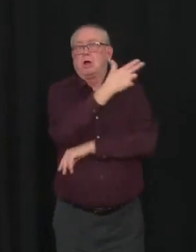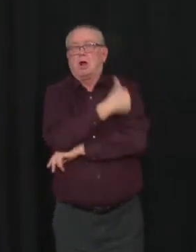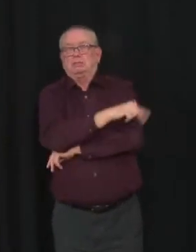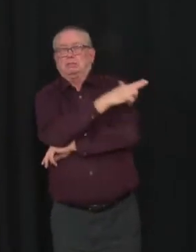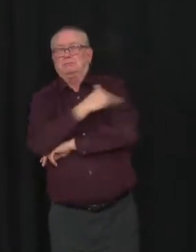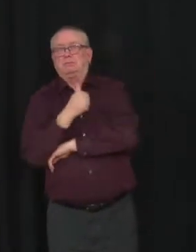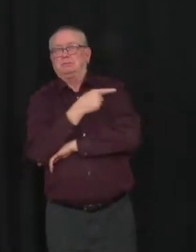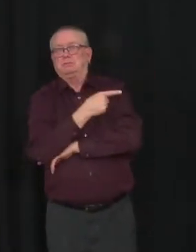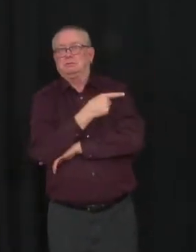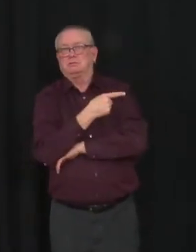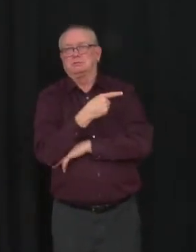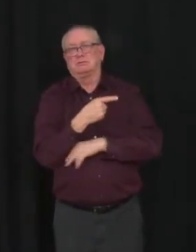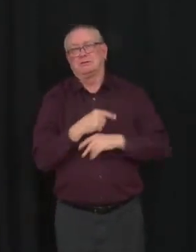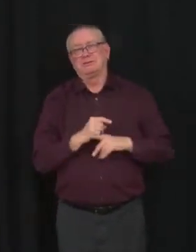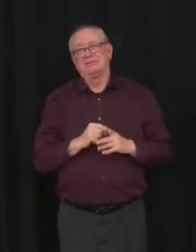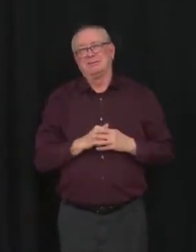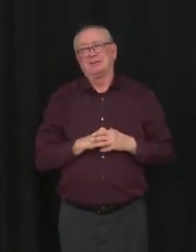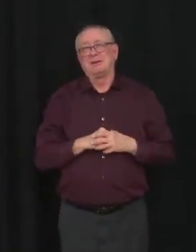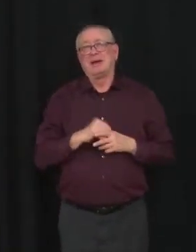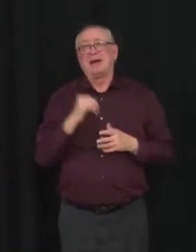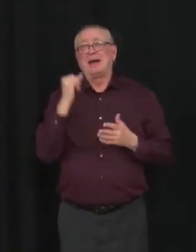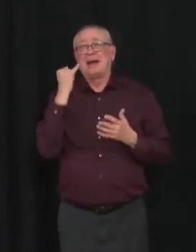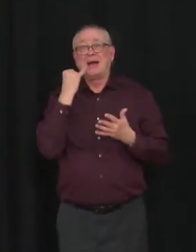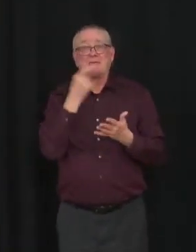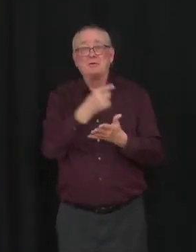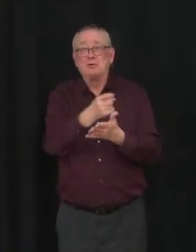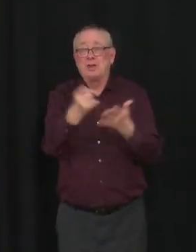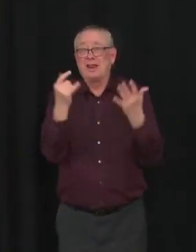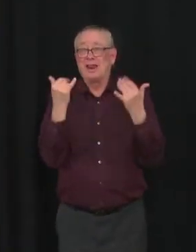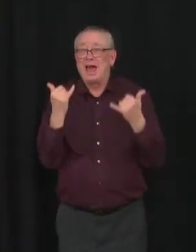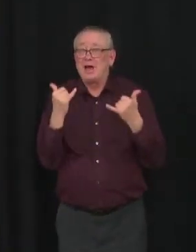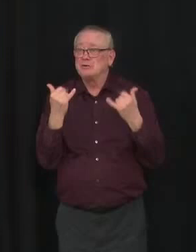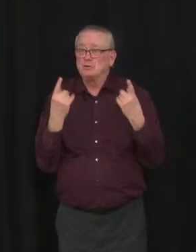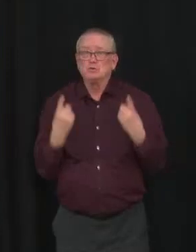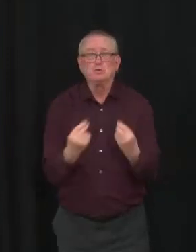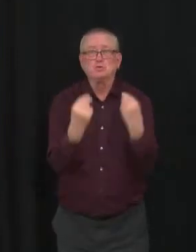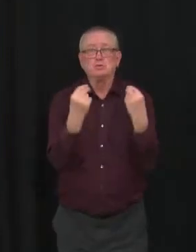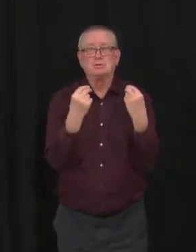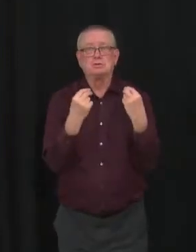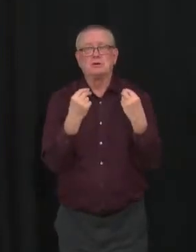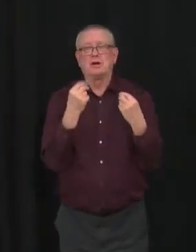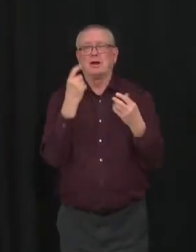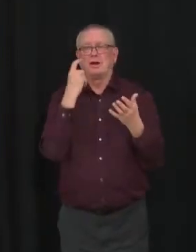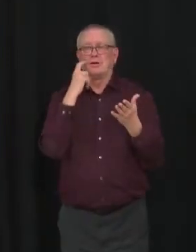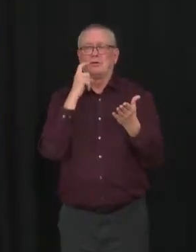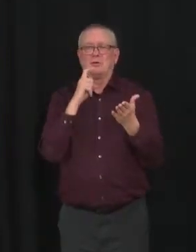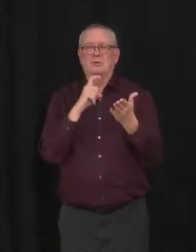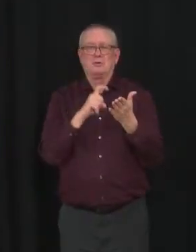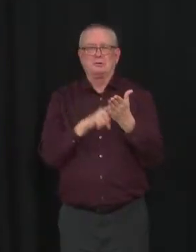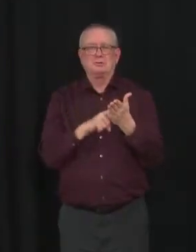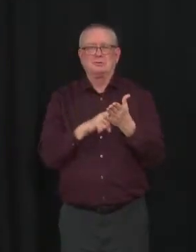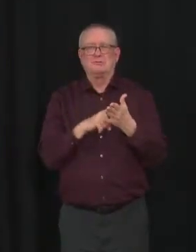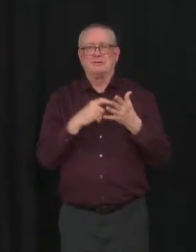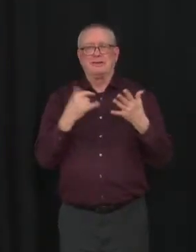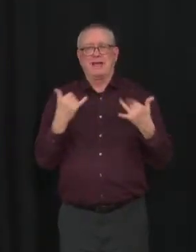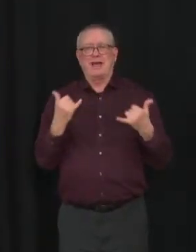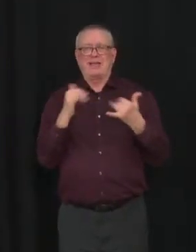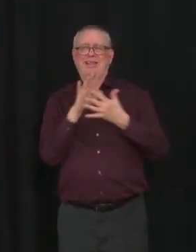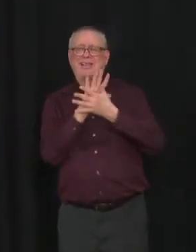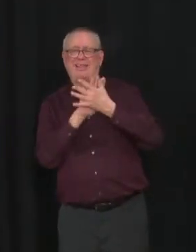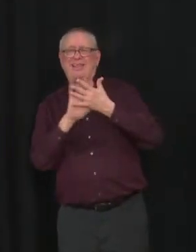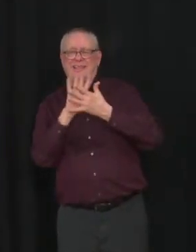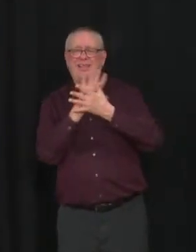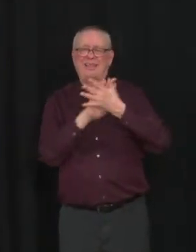take action. And that it's very, very important to recognize that just because there's uncertainty, and again, that there could